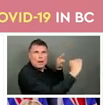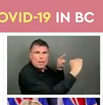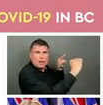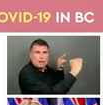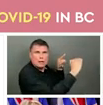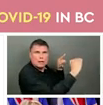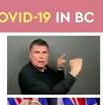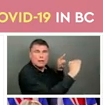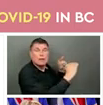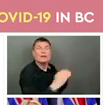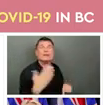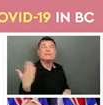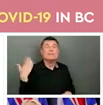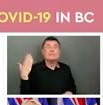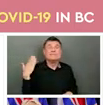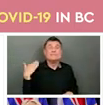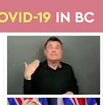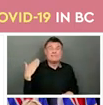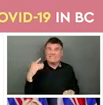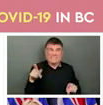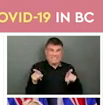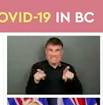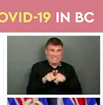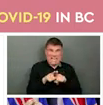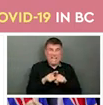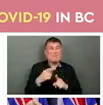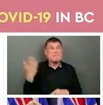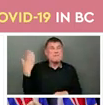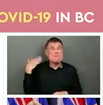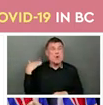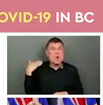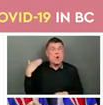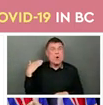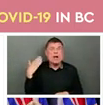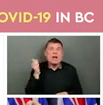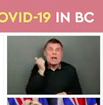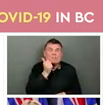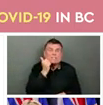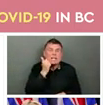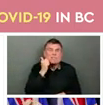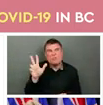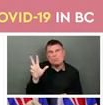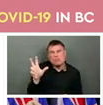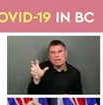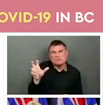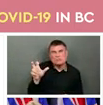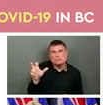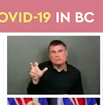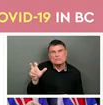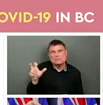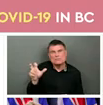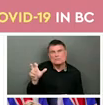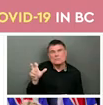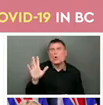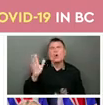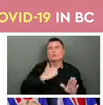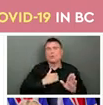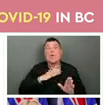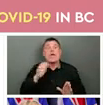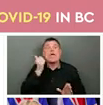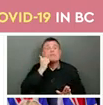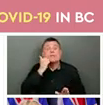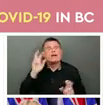month ago, the scale was up in the 300s per day, and per week, and we're now down at